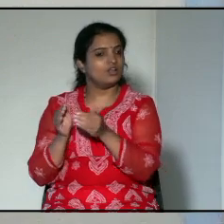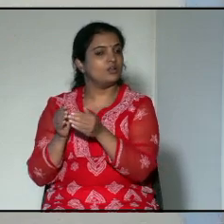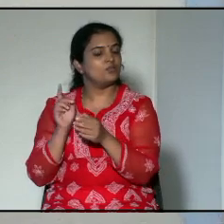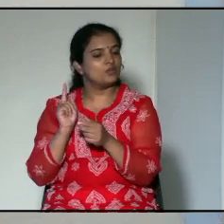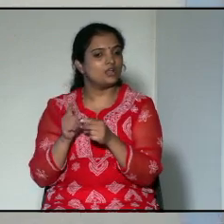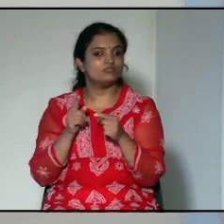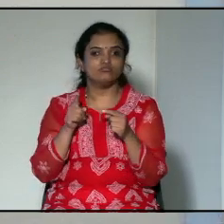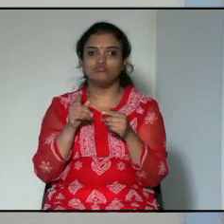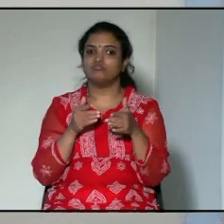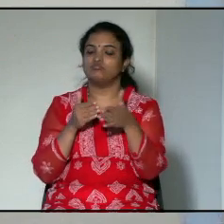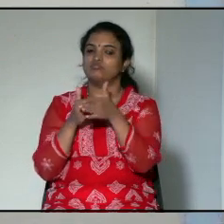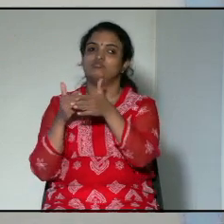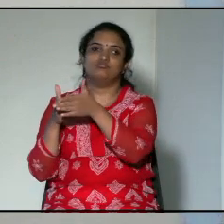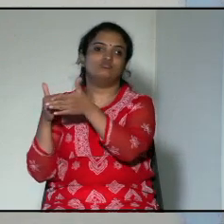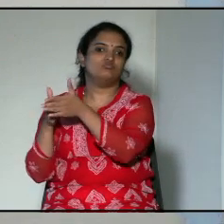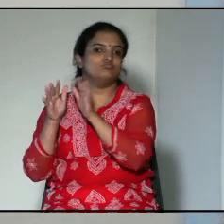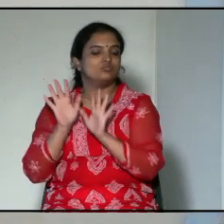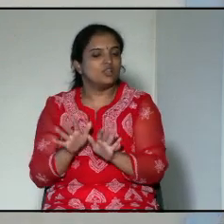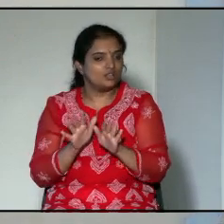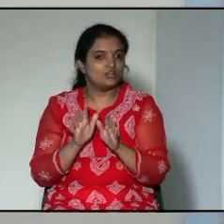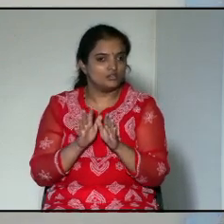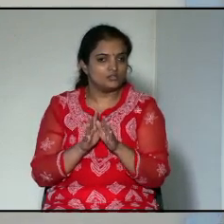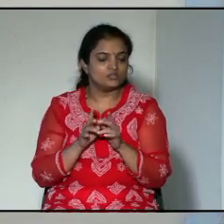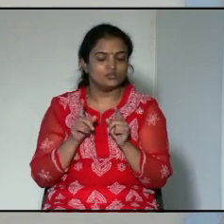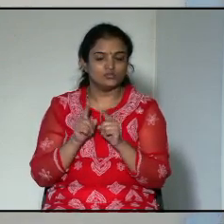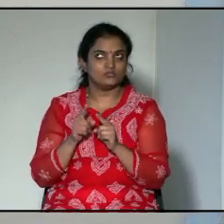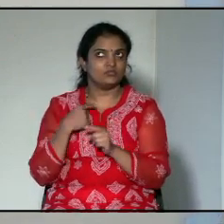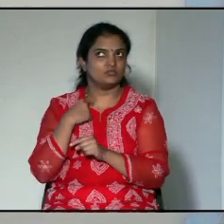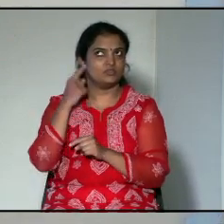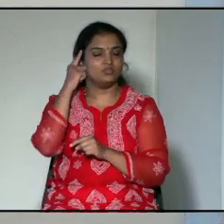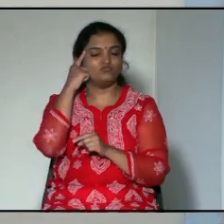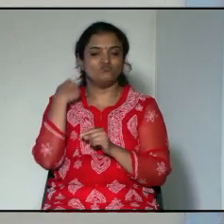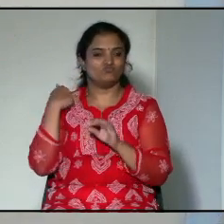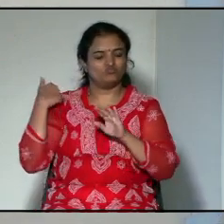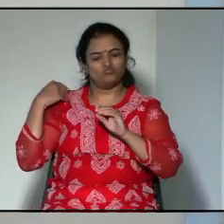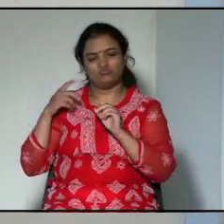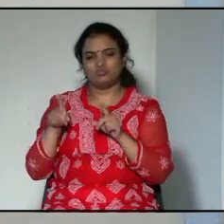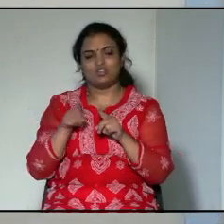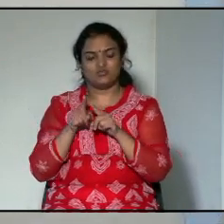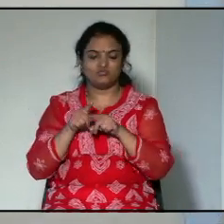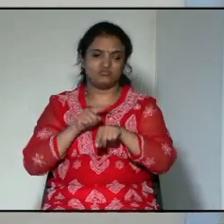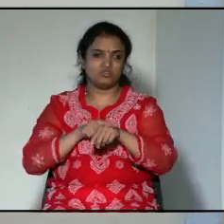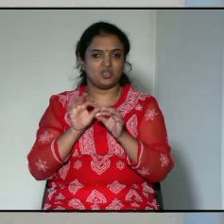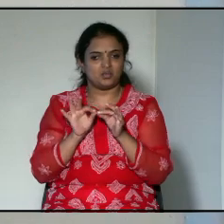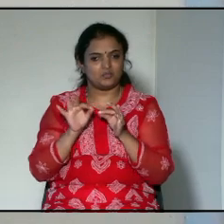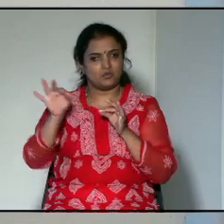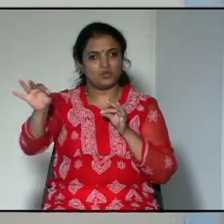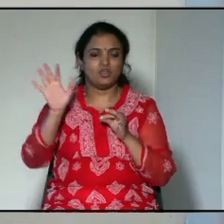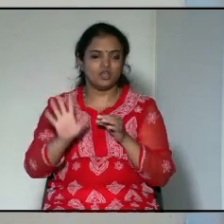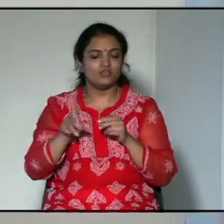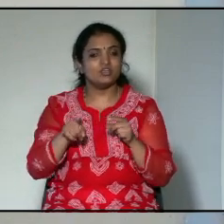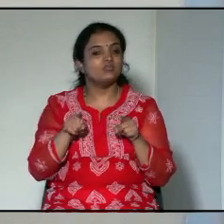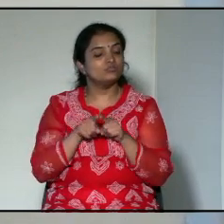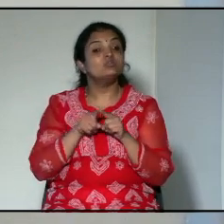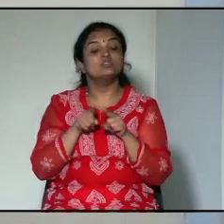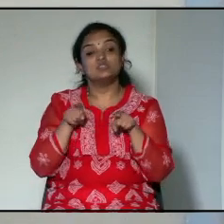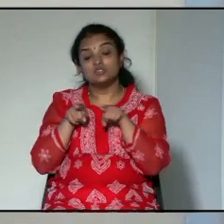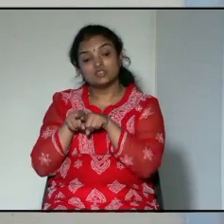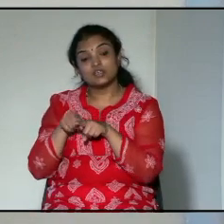challenge, but I took it on. It took a long time. But like all of Meera Mukherjee's